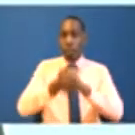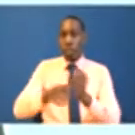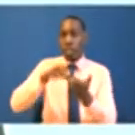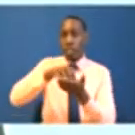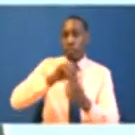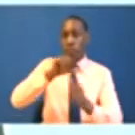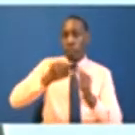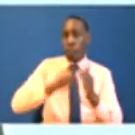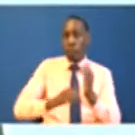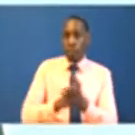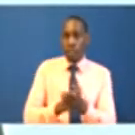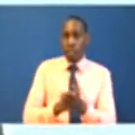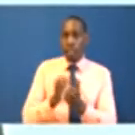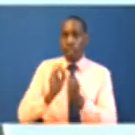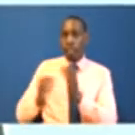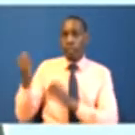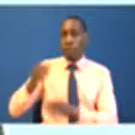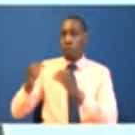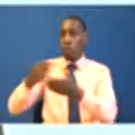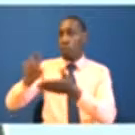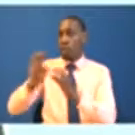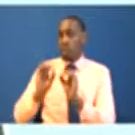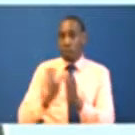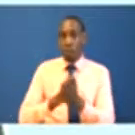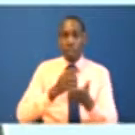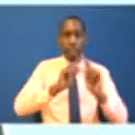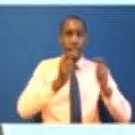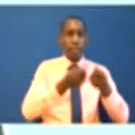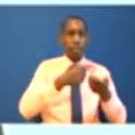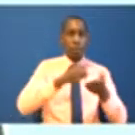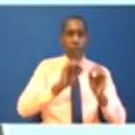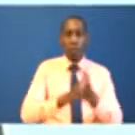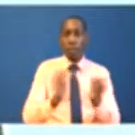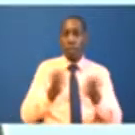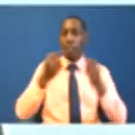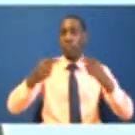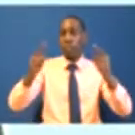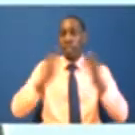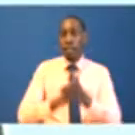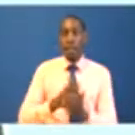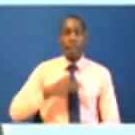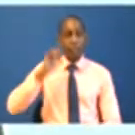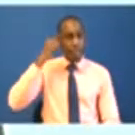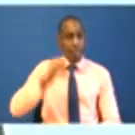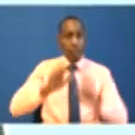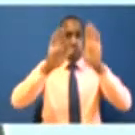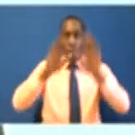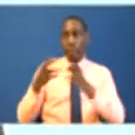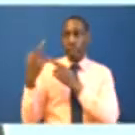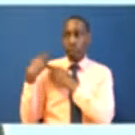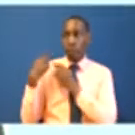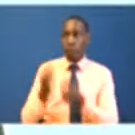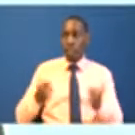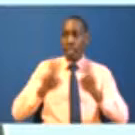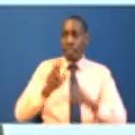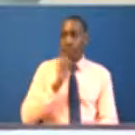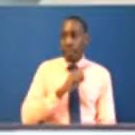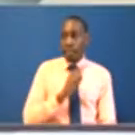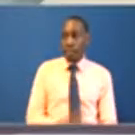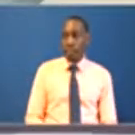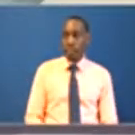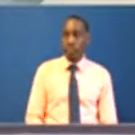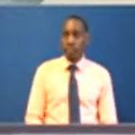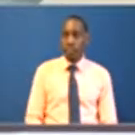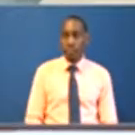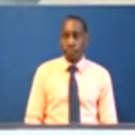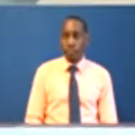thing about you know if i'm from the wrong political party if i'm from the wrong tribe i would go nowhere i think there's a critical role for that one a little survey i believe by a